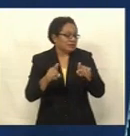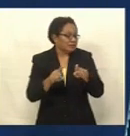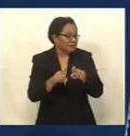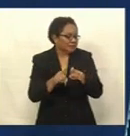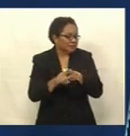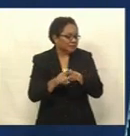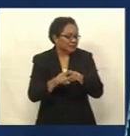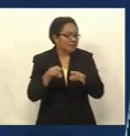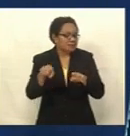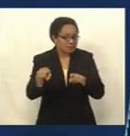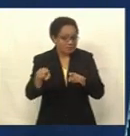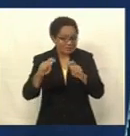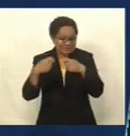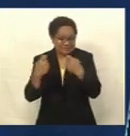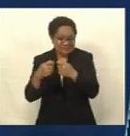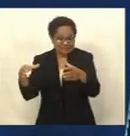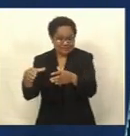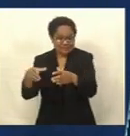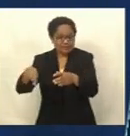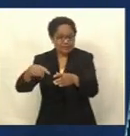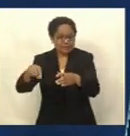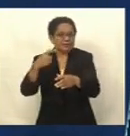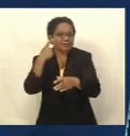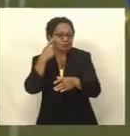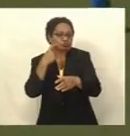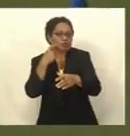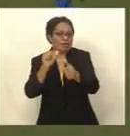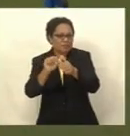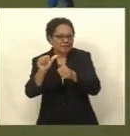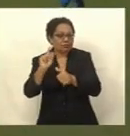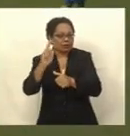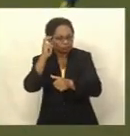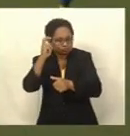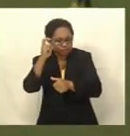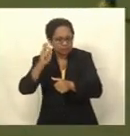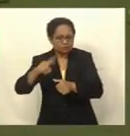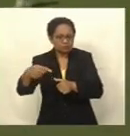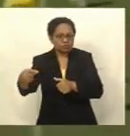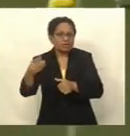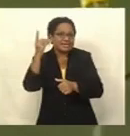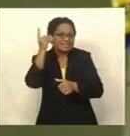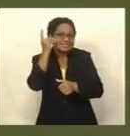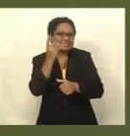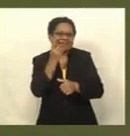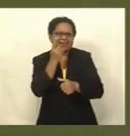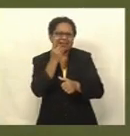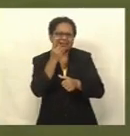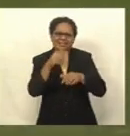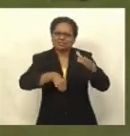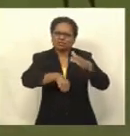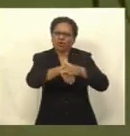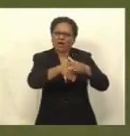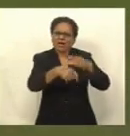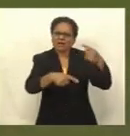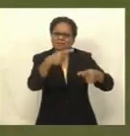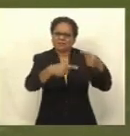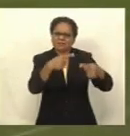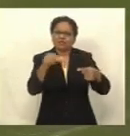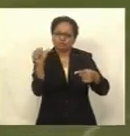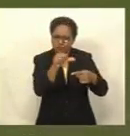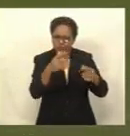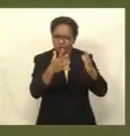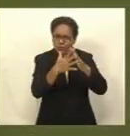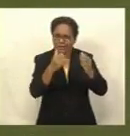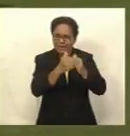they are trying their best to just do the individual training. The Digicel Premier League was planned to resume this weekend, with the